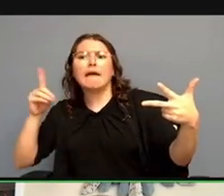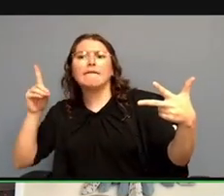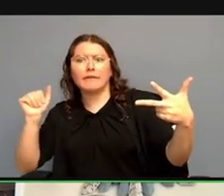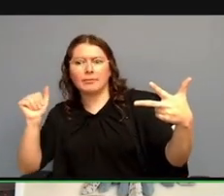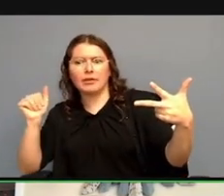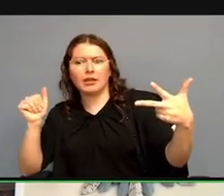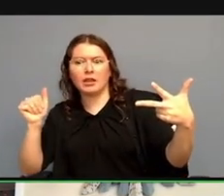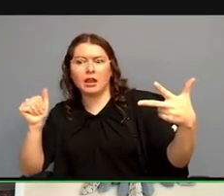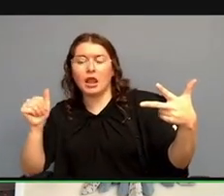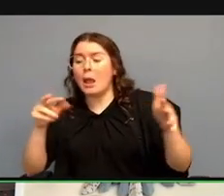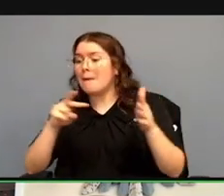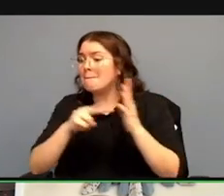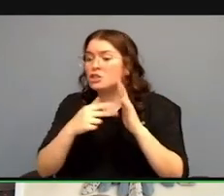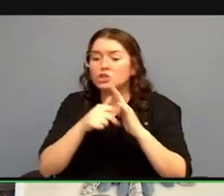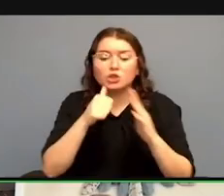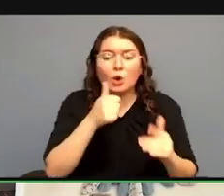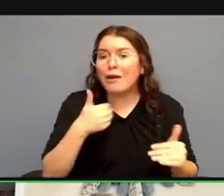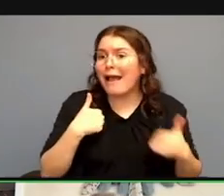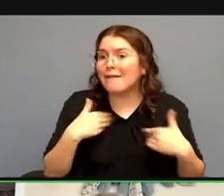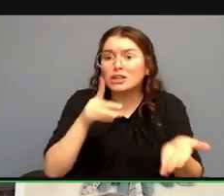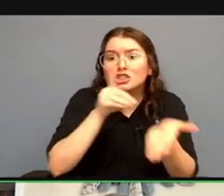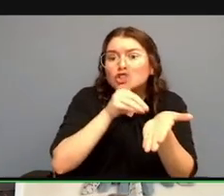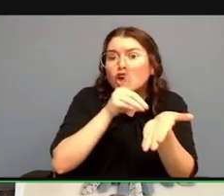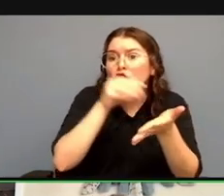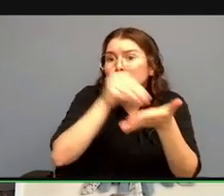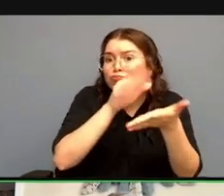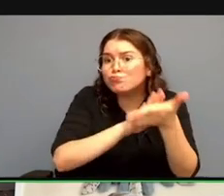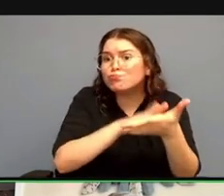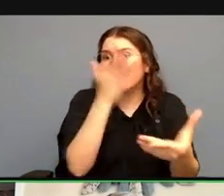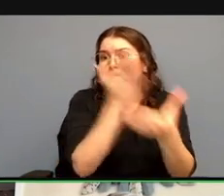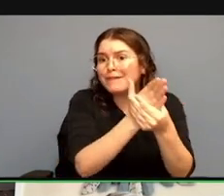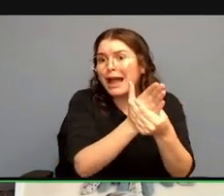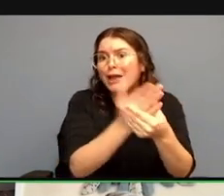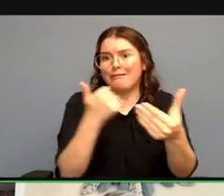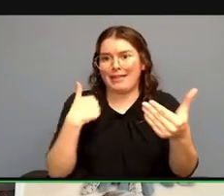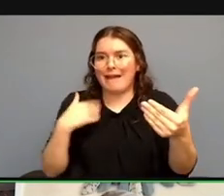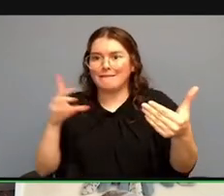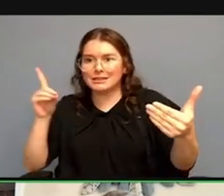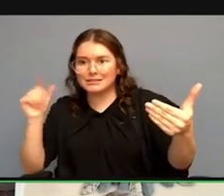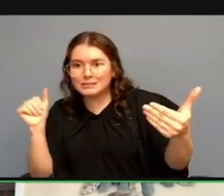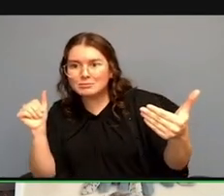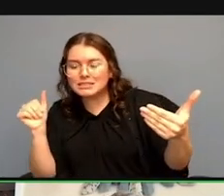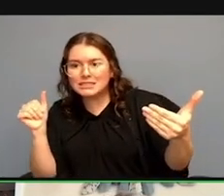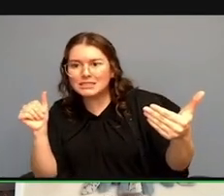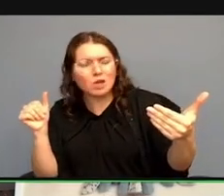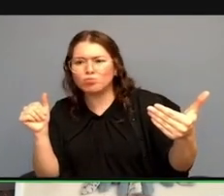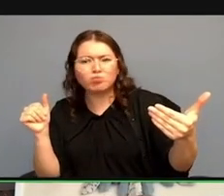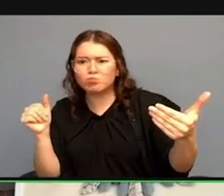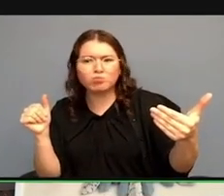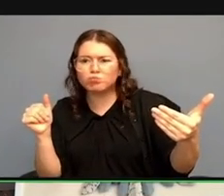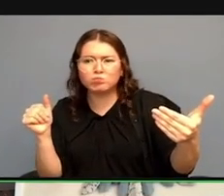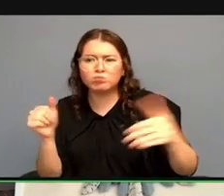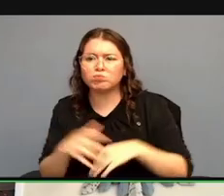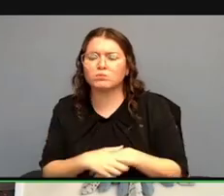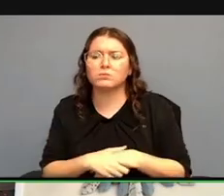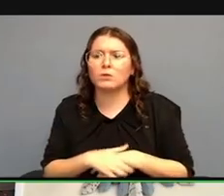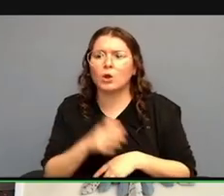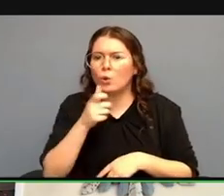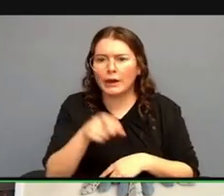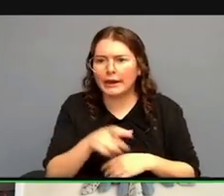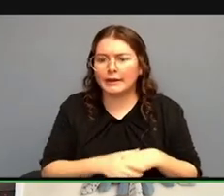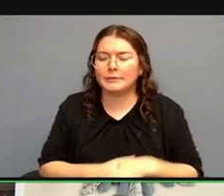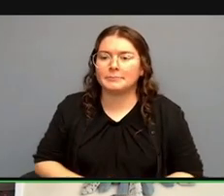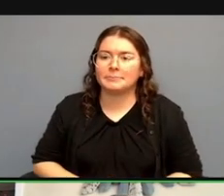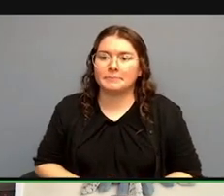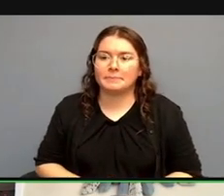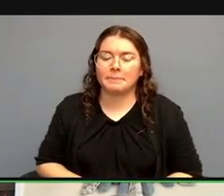don't even have to have doctor's note that says you have something as of an official diagnosis.